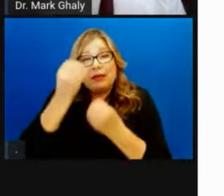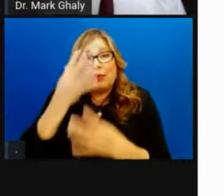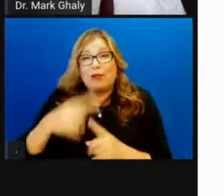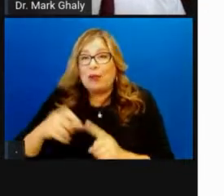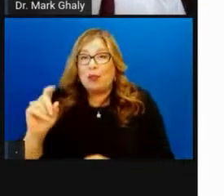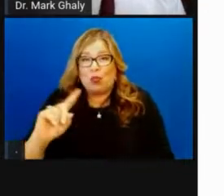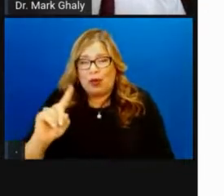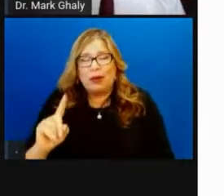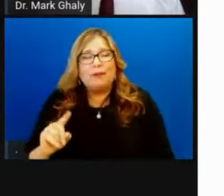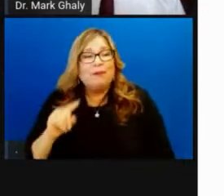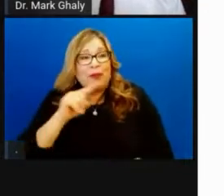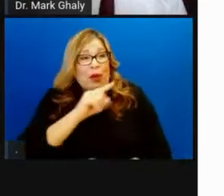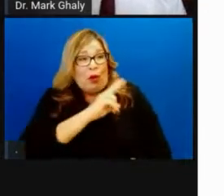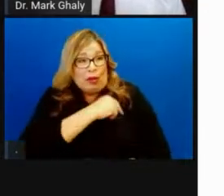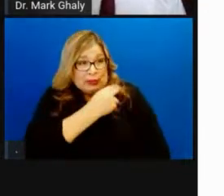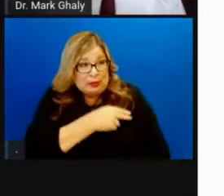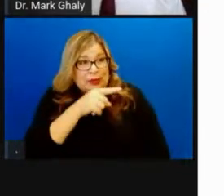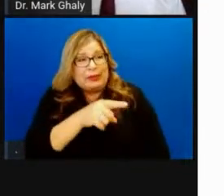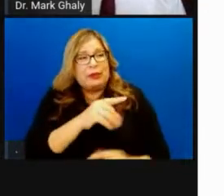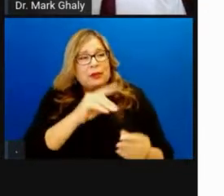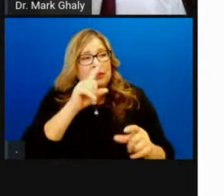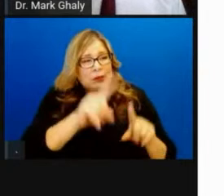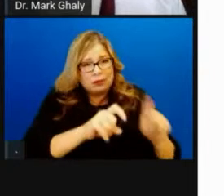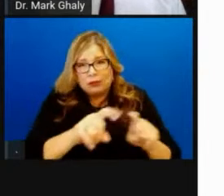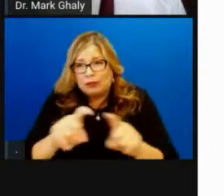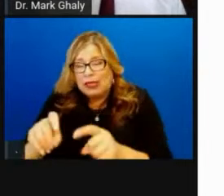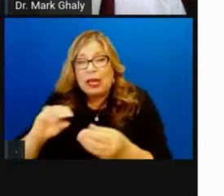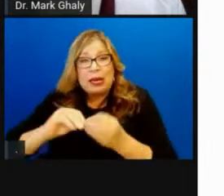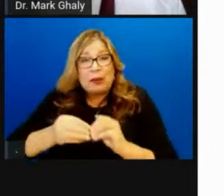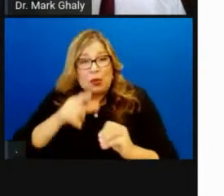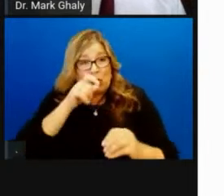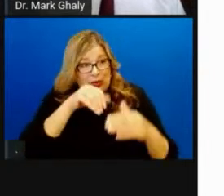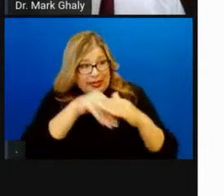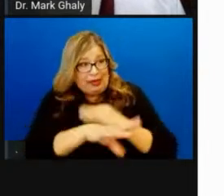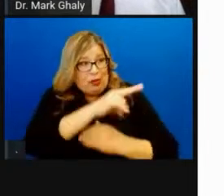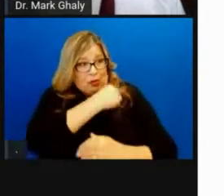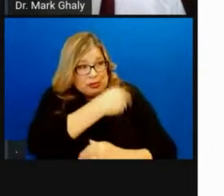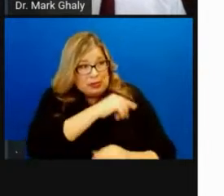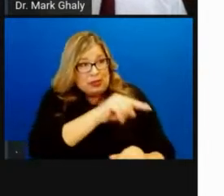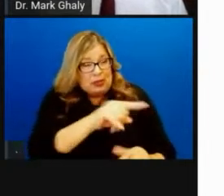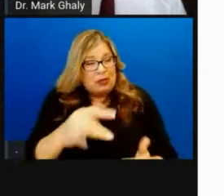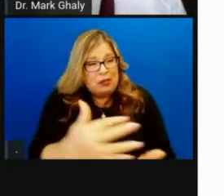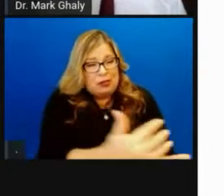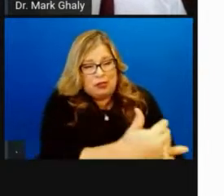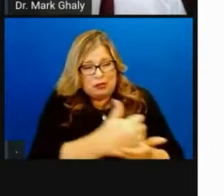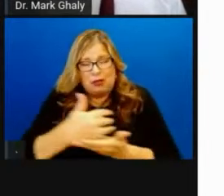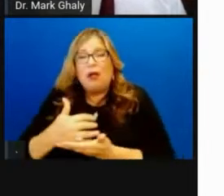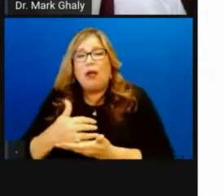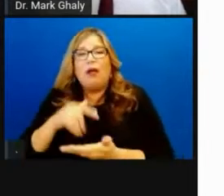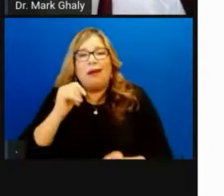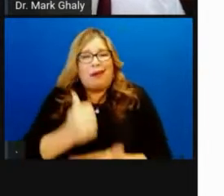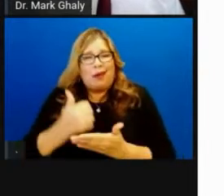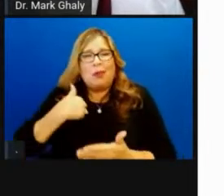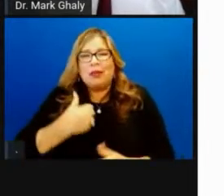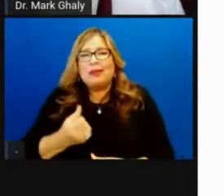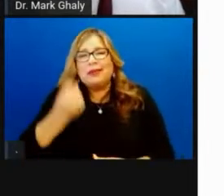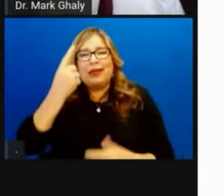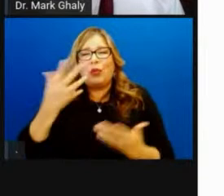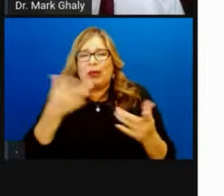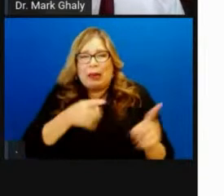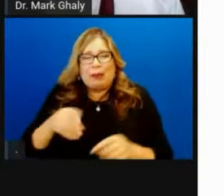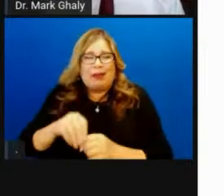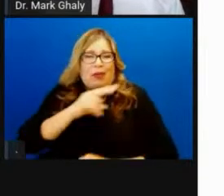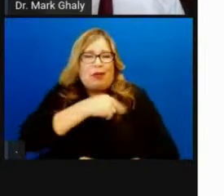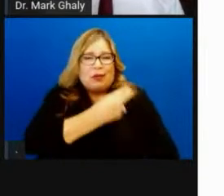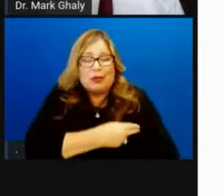and numbers to really understand the complexity of what's happening in our community with everything from transmissions to the level